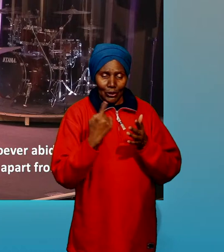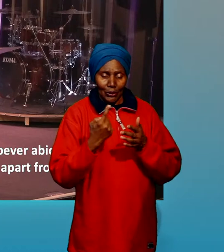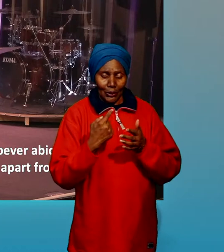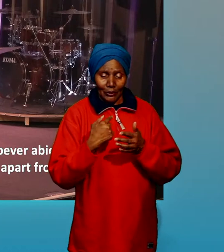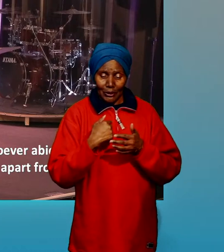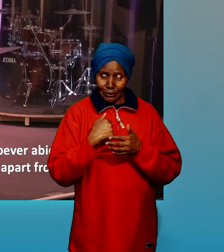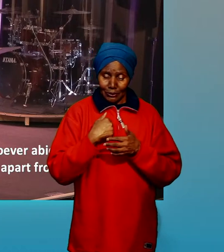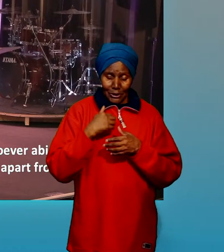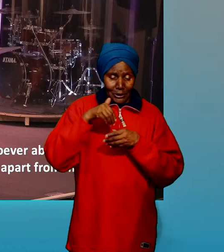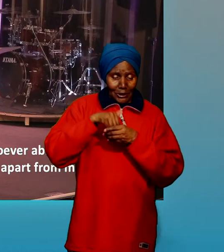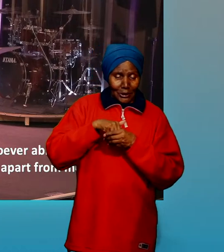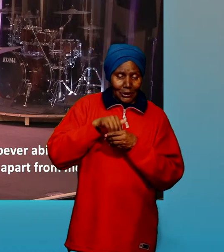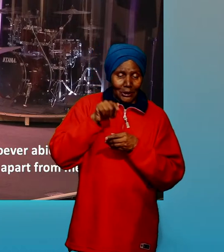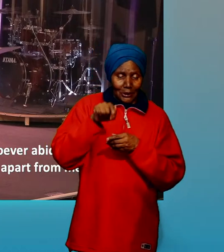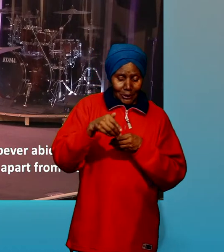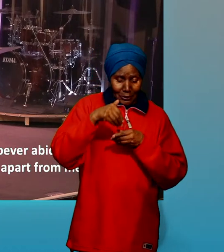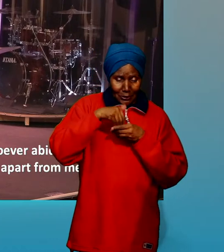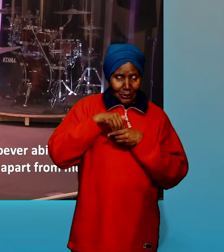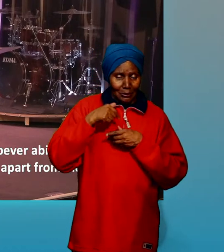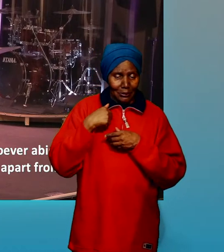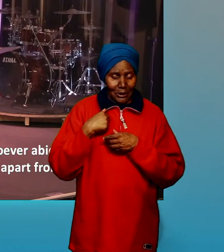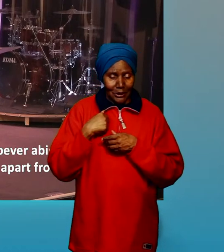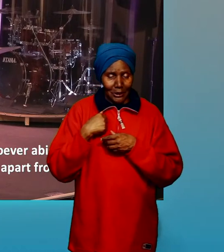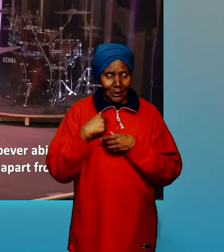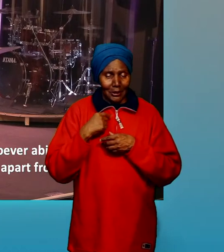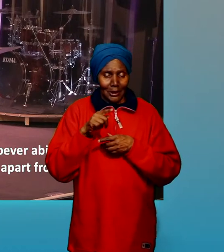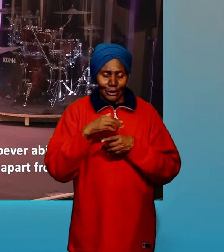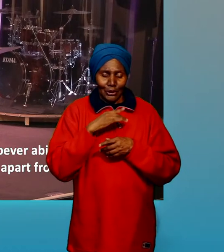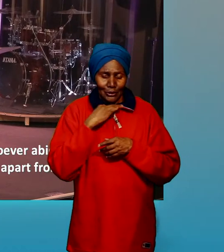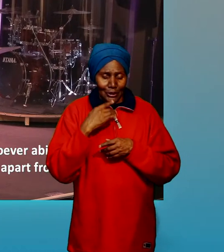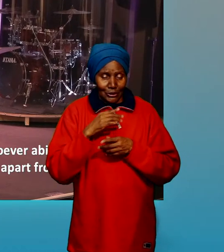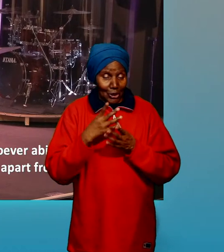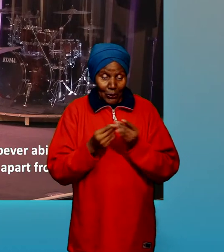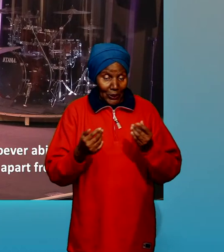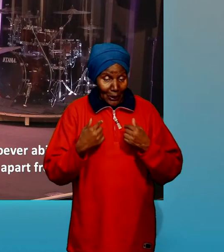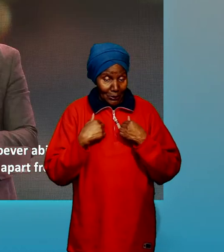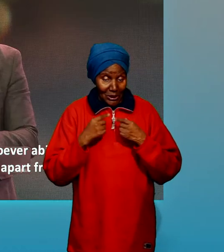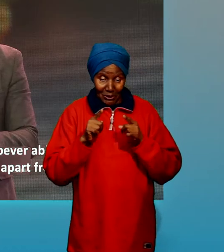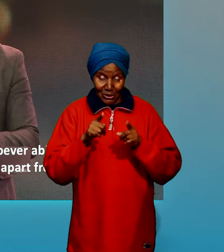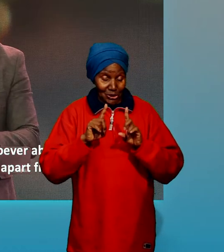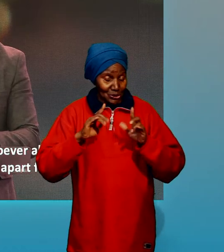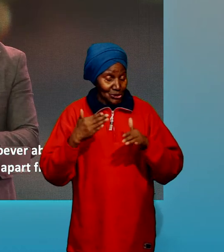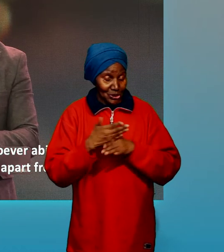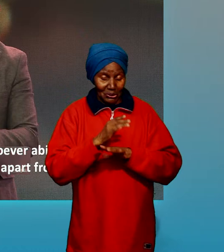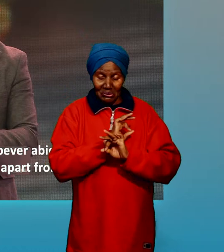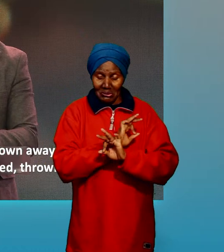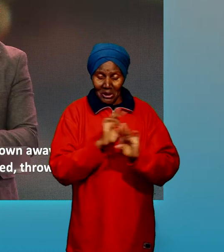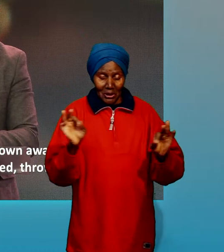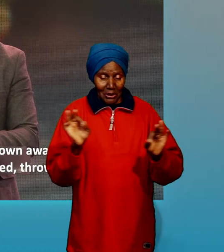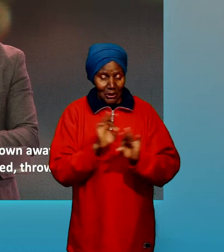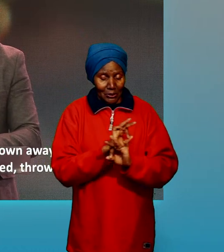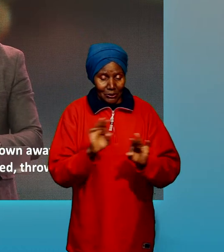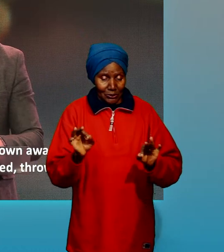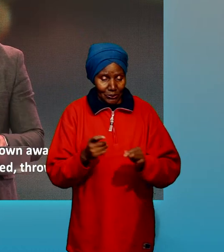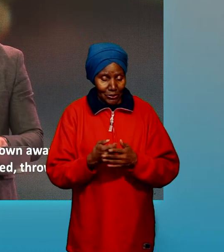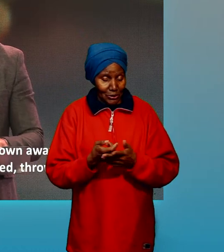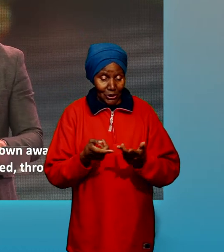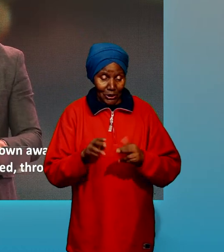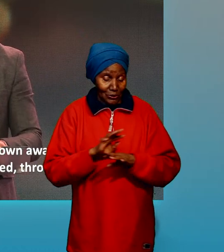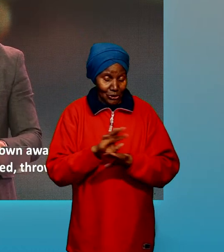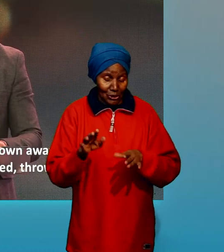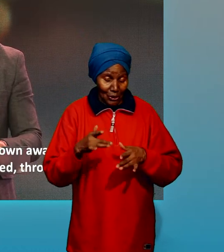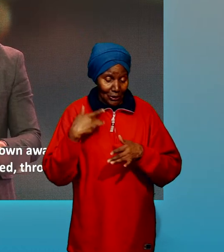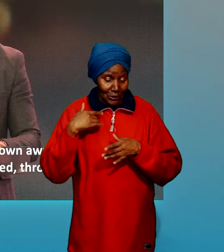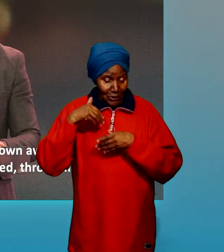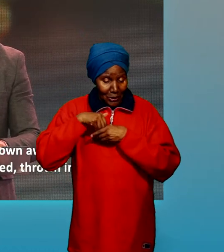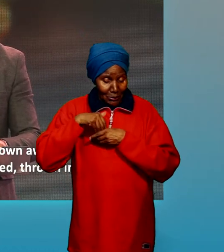much fruit. From apart from me, you can do nothing. If anyone does not abide in me, he